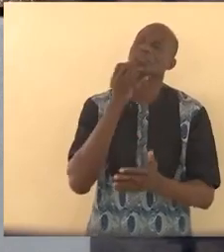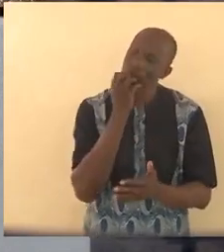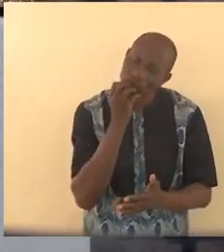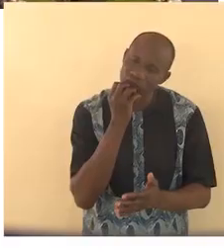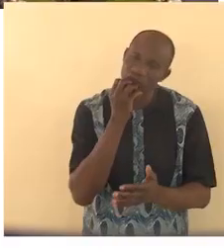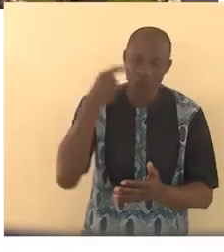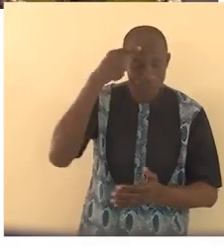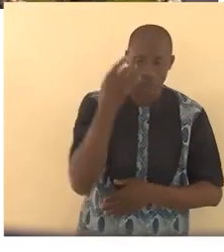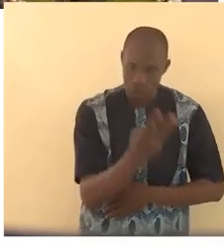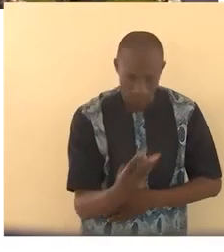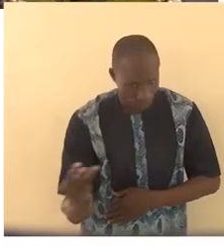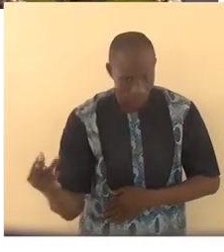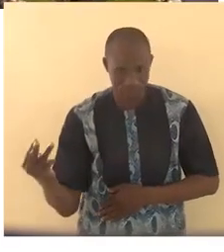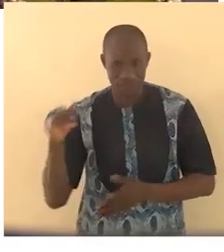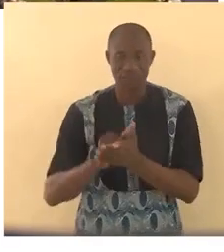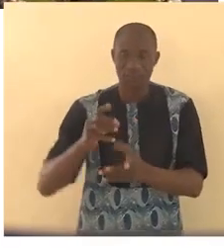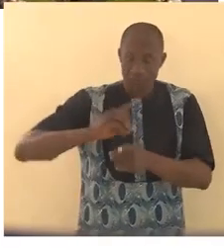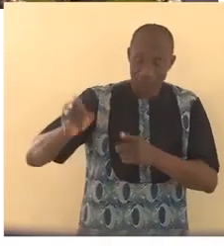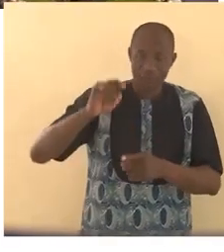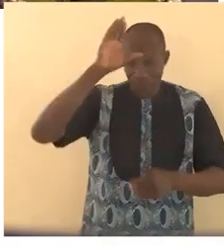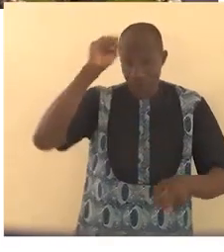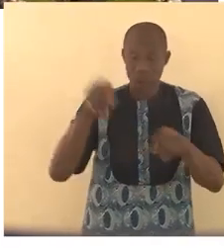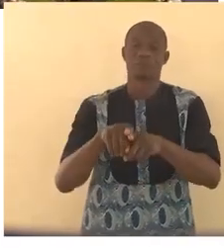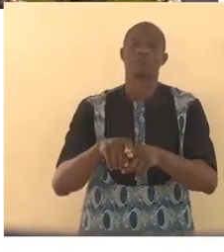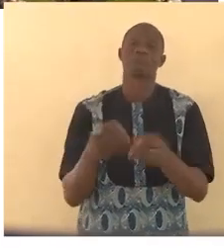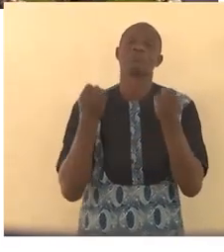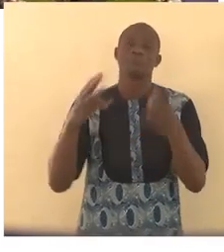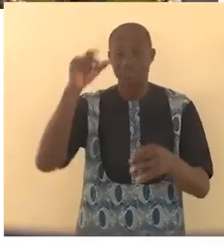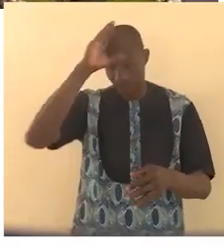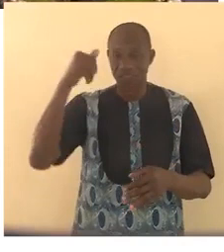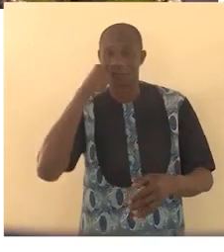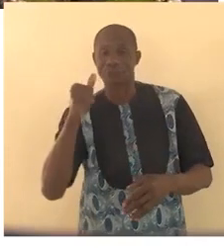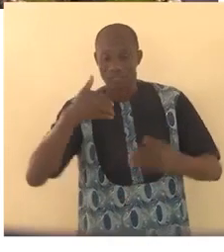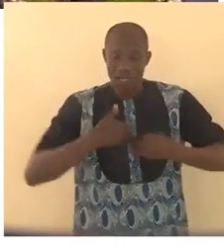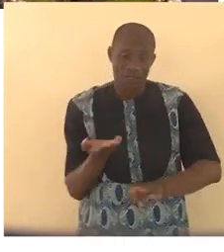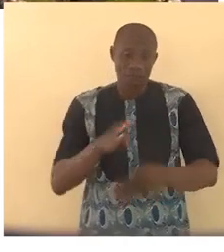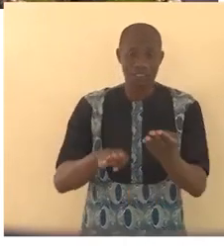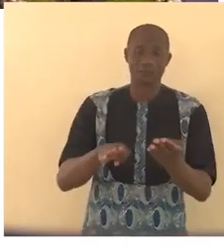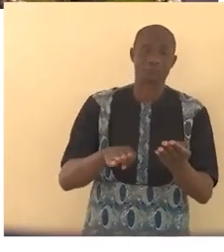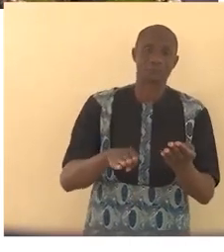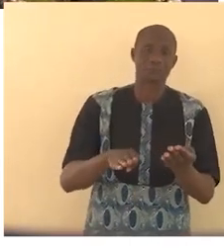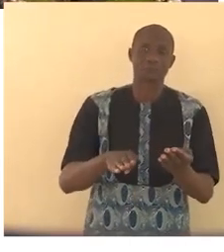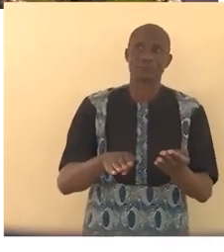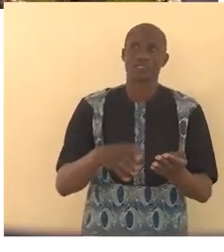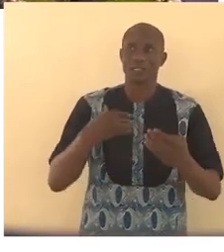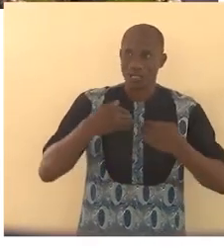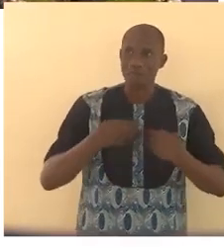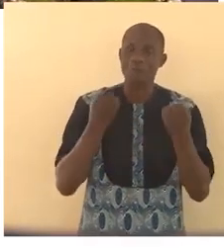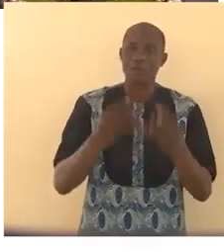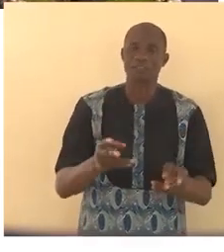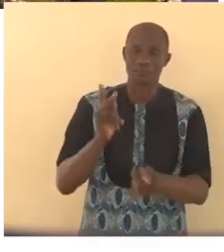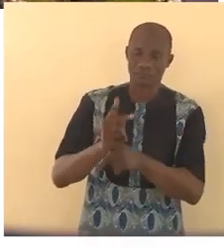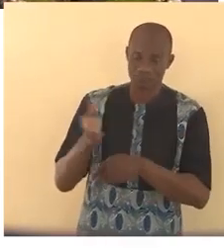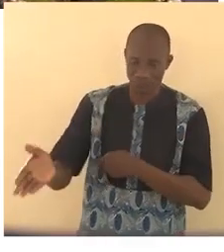for possessions that has divided the two brothers in the story. Many men and women have died leaving behind enormous